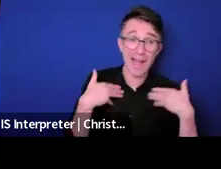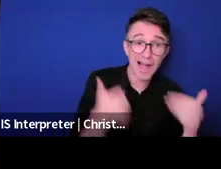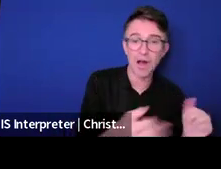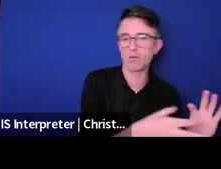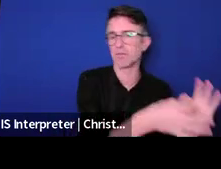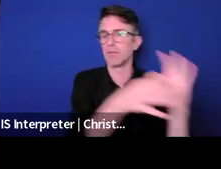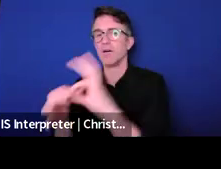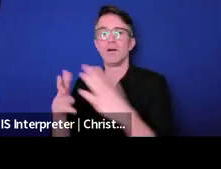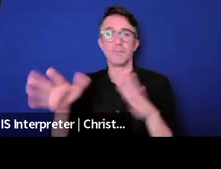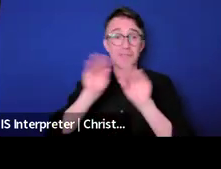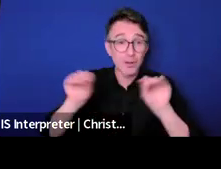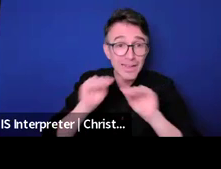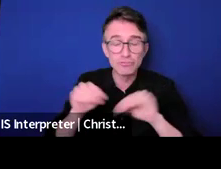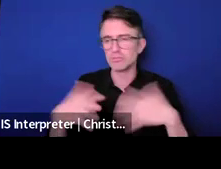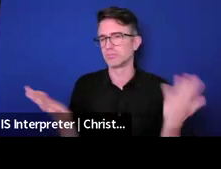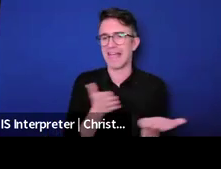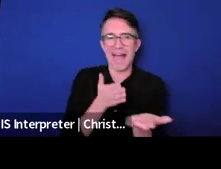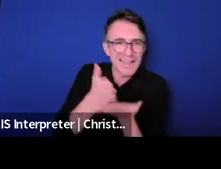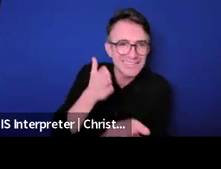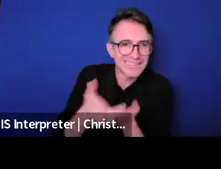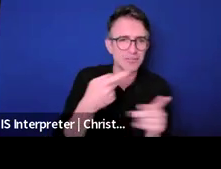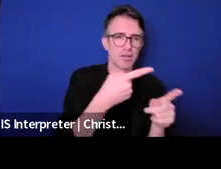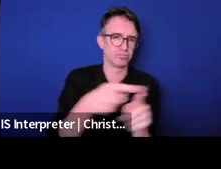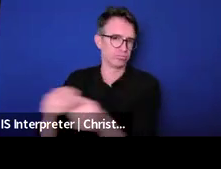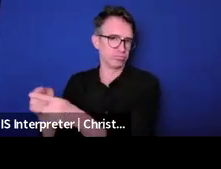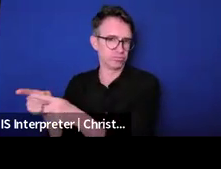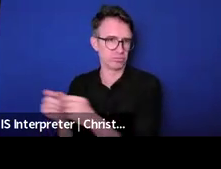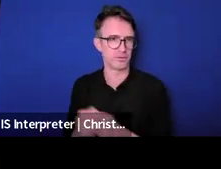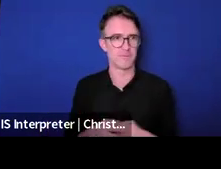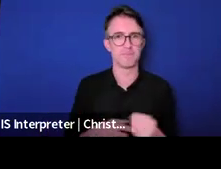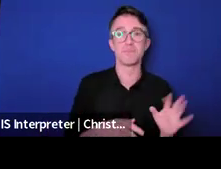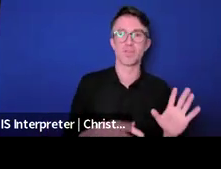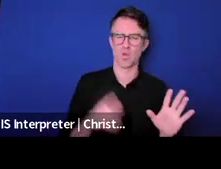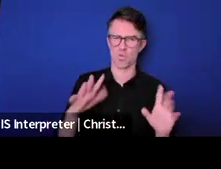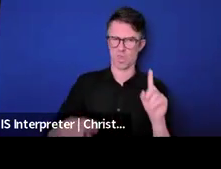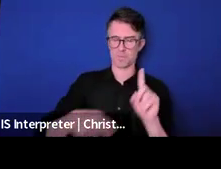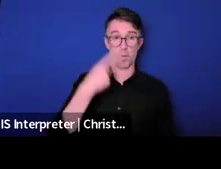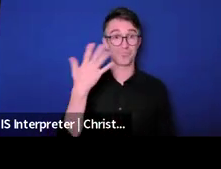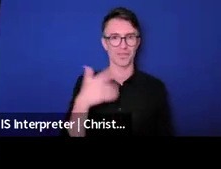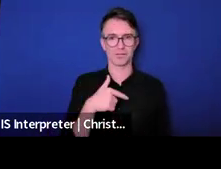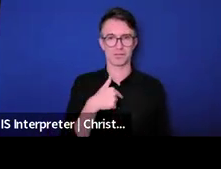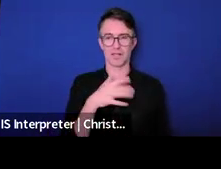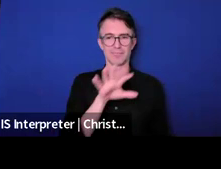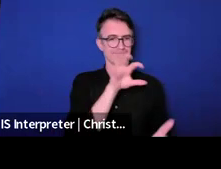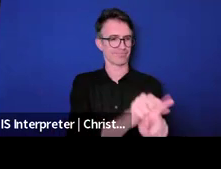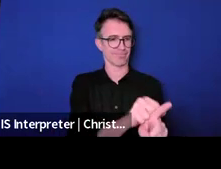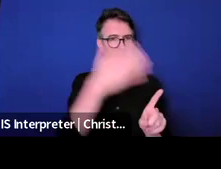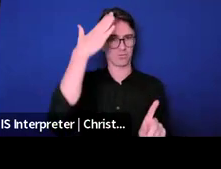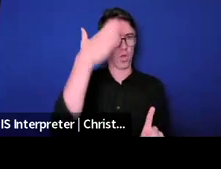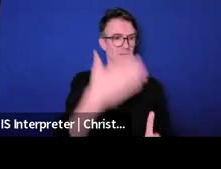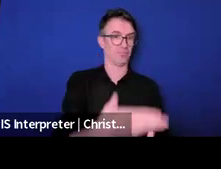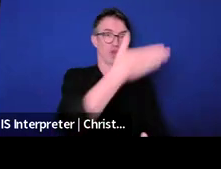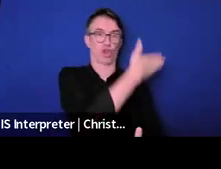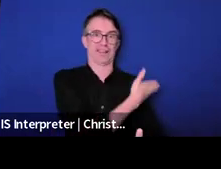Early identification and early intervention has been strengthened, and also the diversification of different programs,